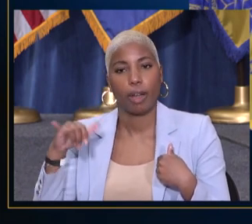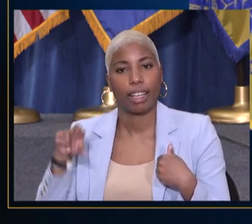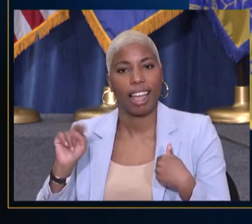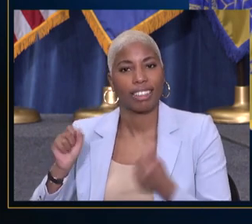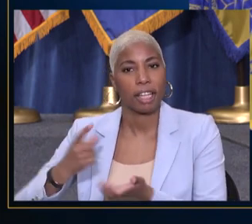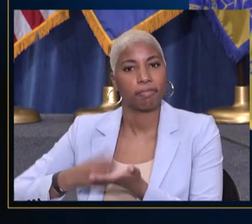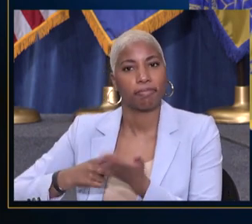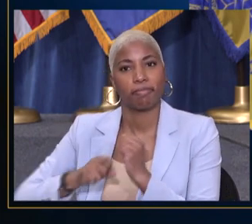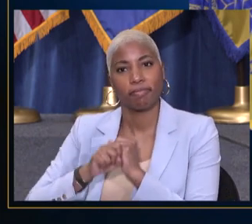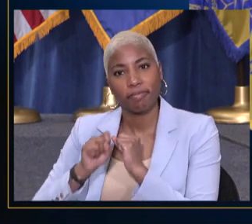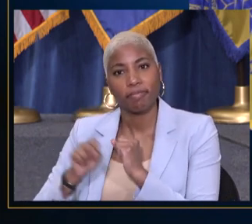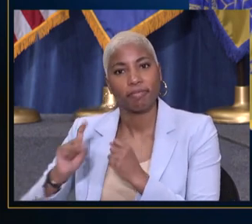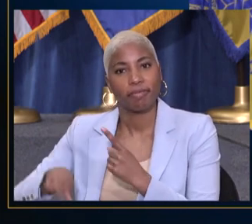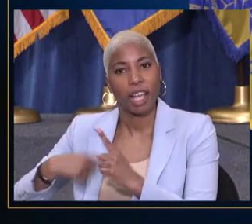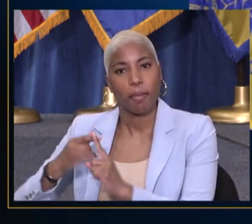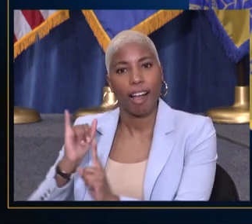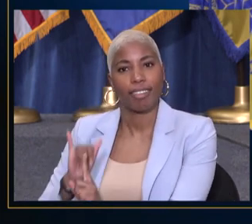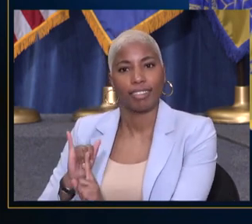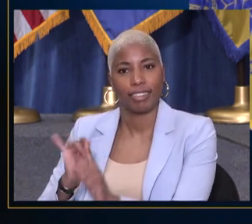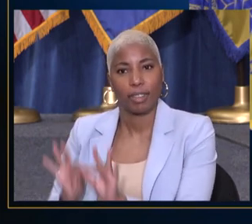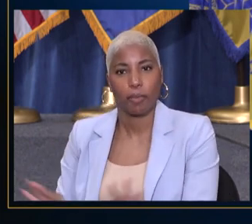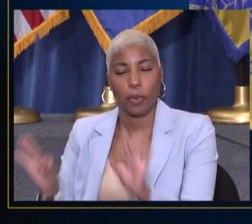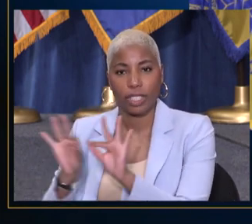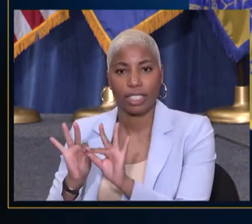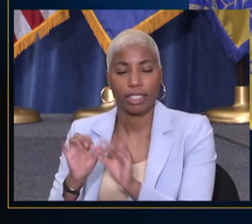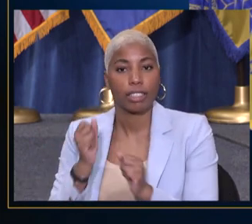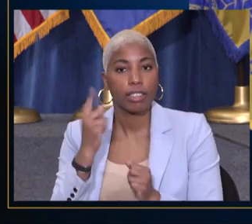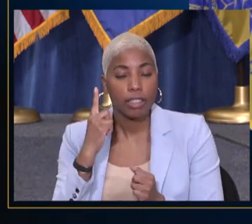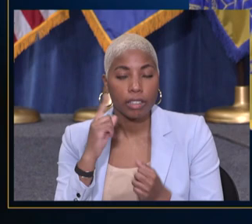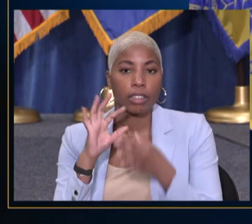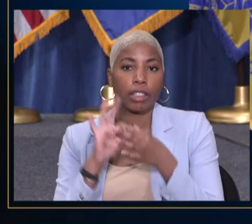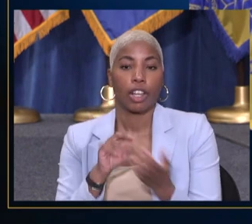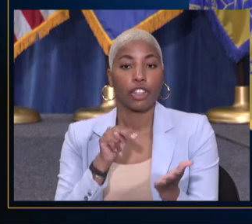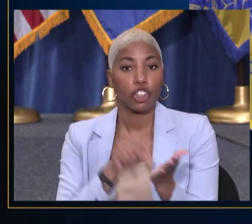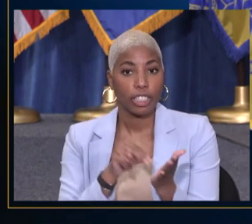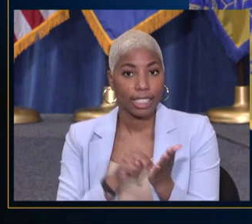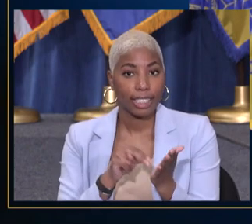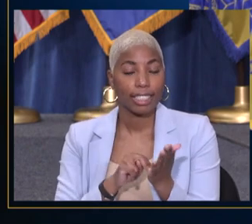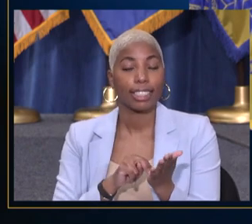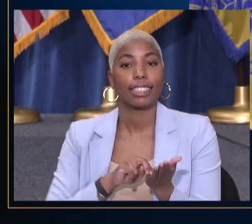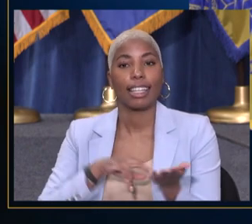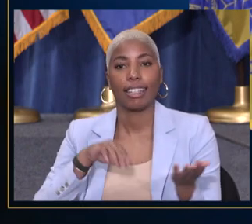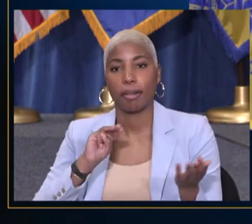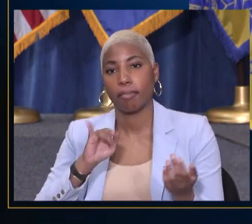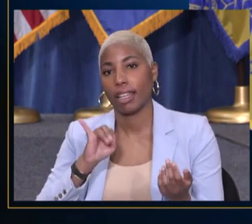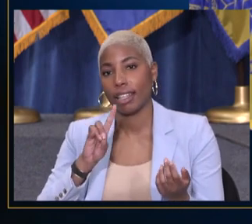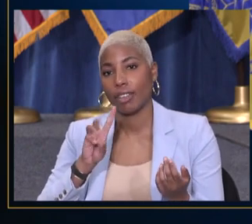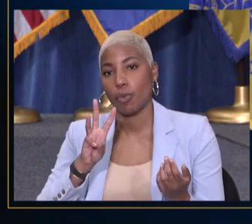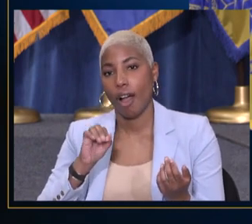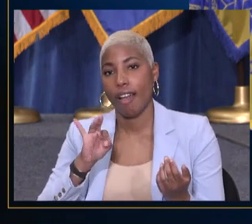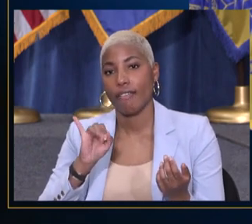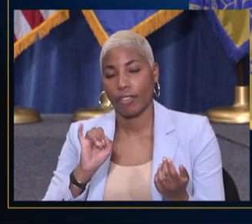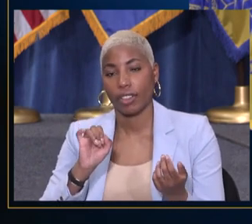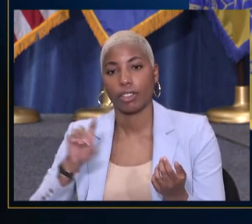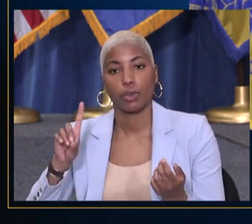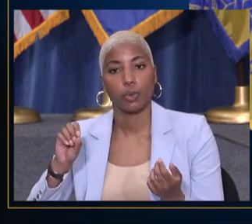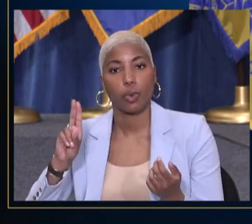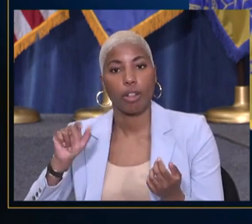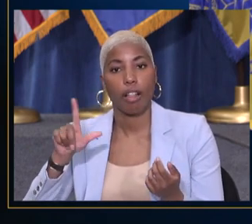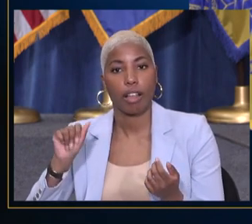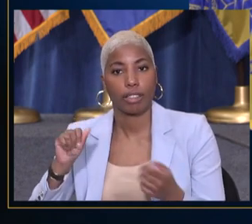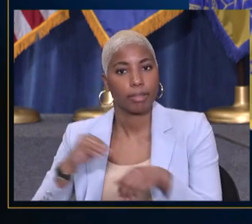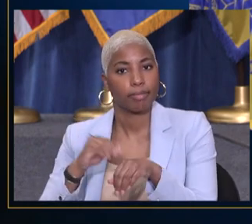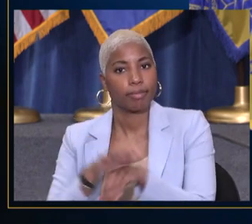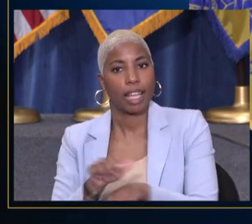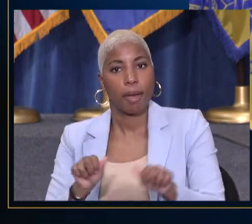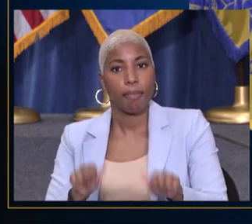that. But it's about the nurses and the midwives, the doulas, who make it possible